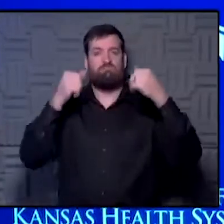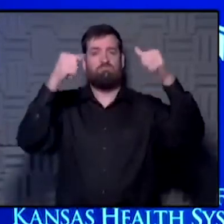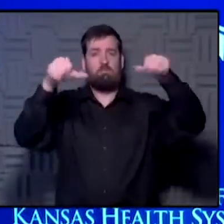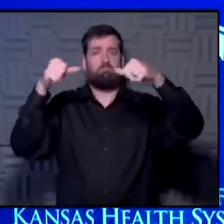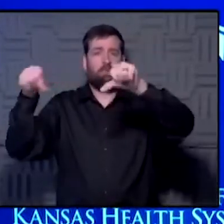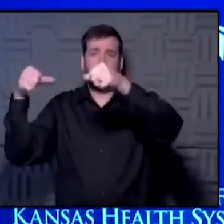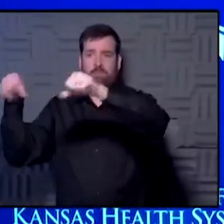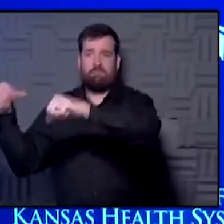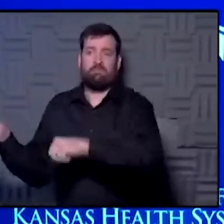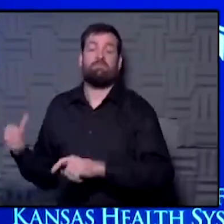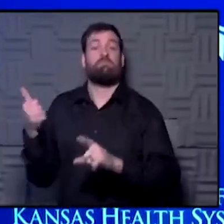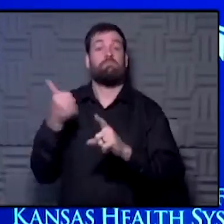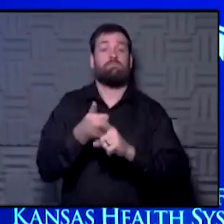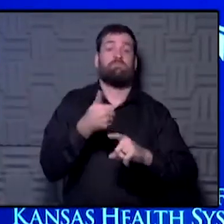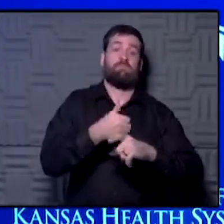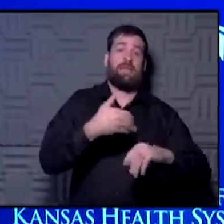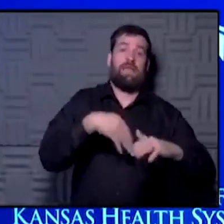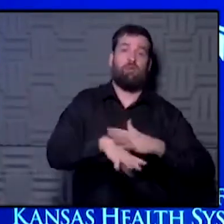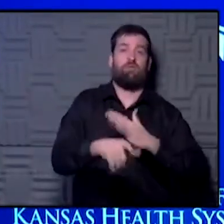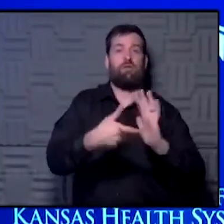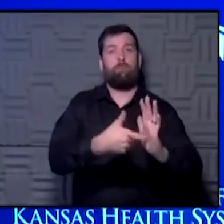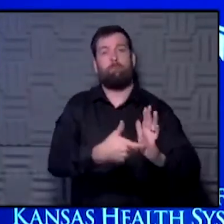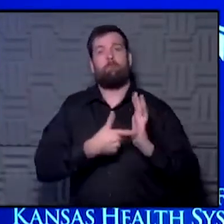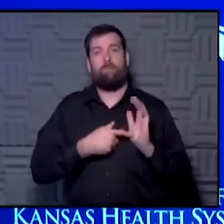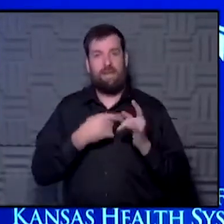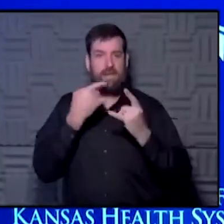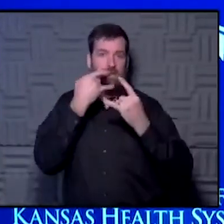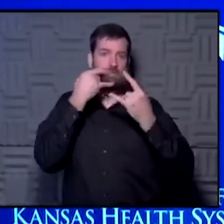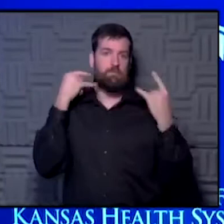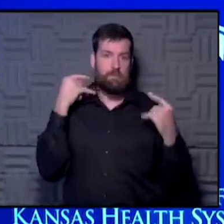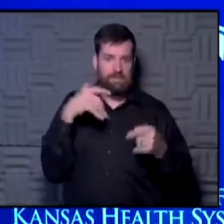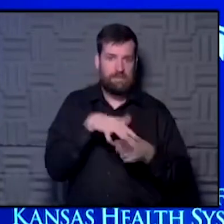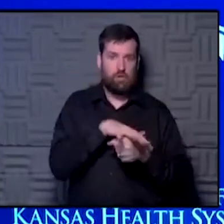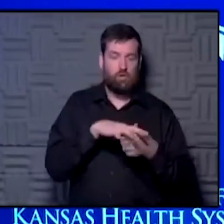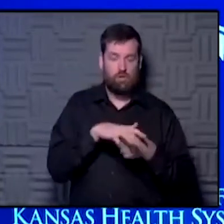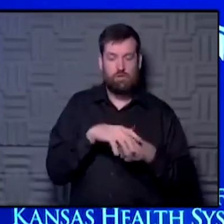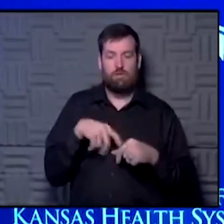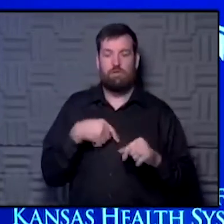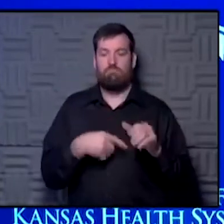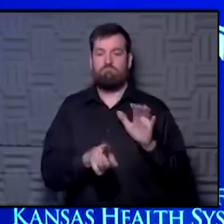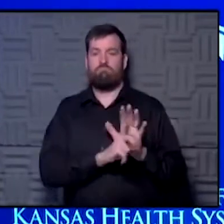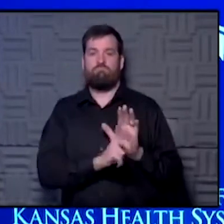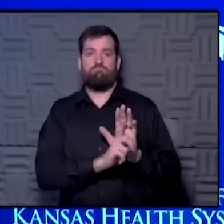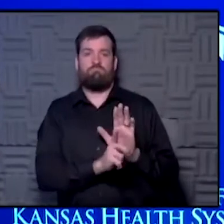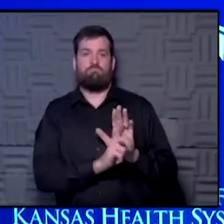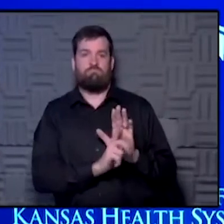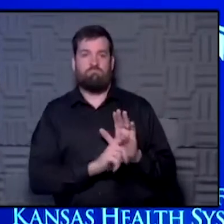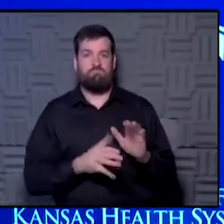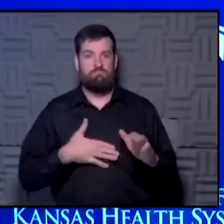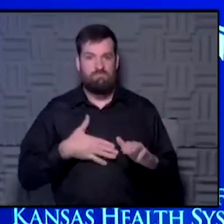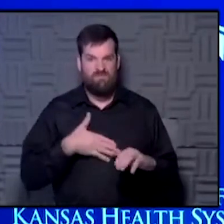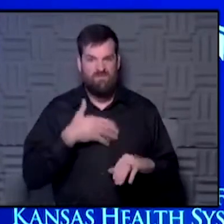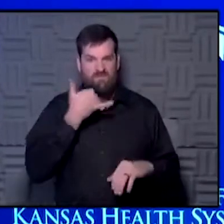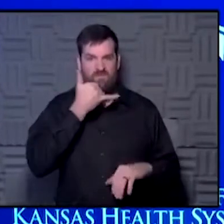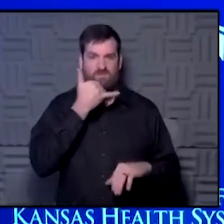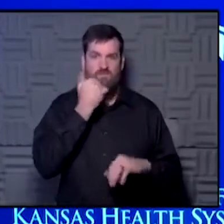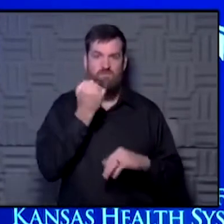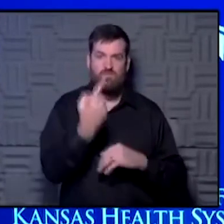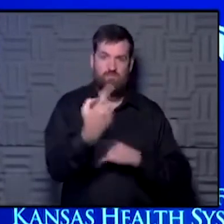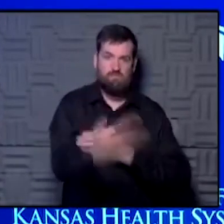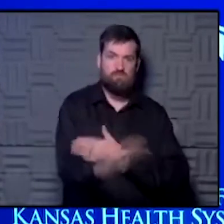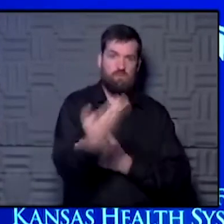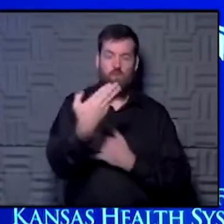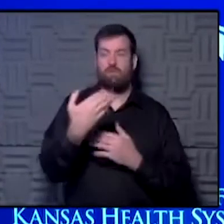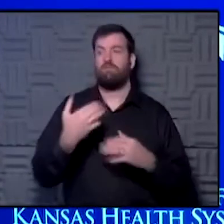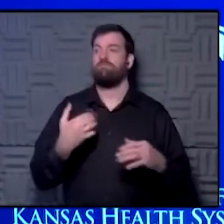posted that said, you're entering a mandated mask area. Yeah. And we got alerts on our phones one morning, just